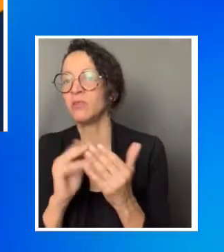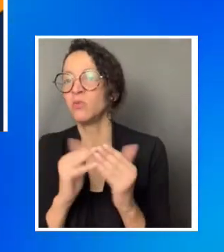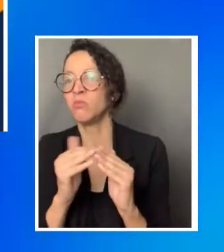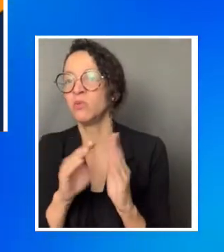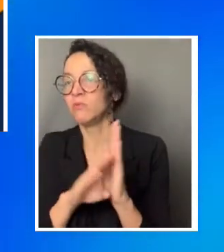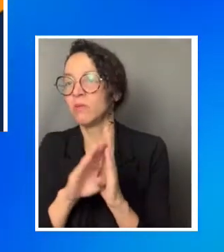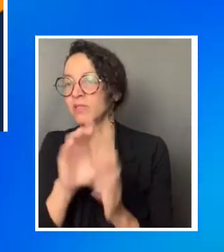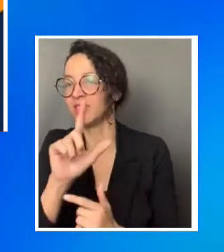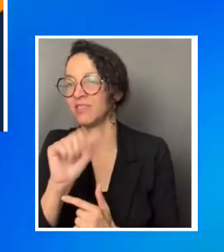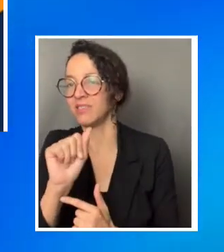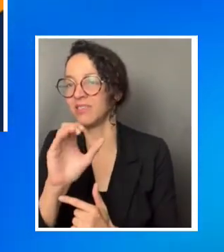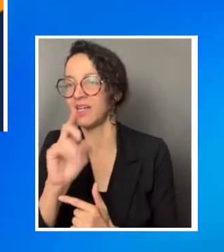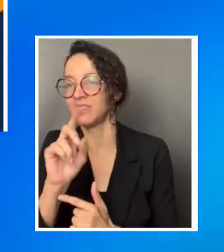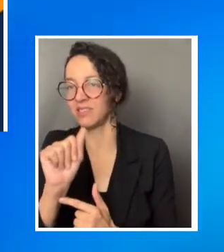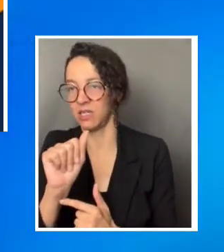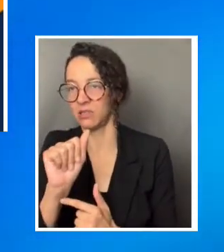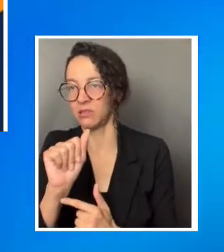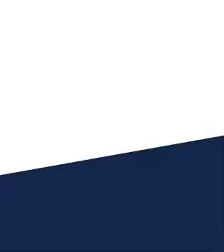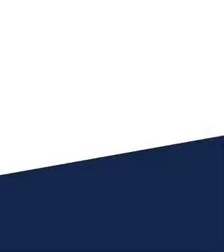as CDBG, is?